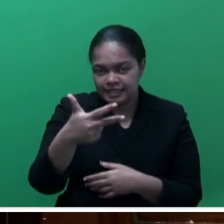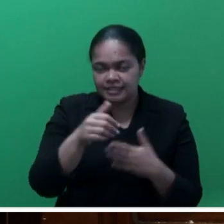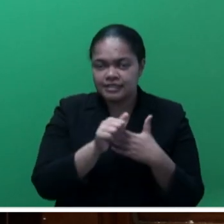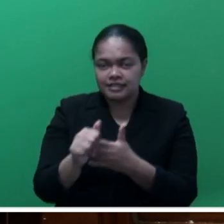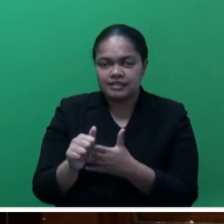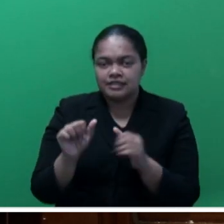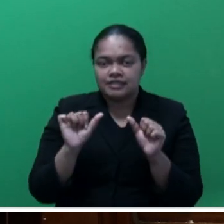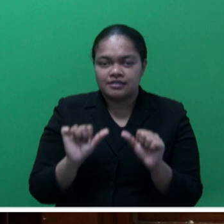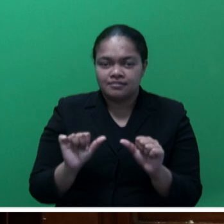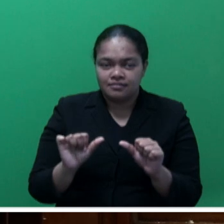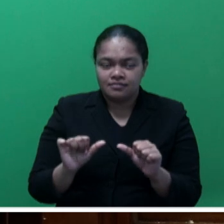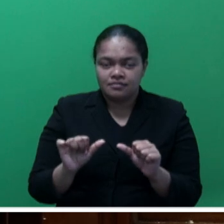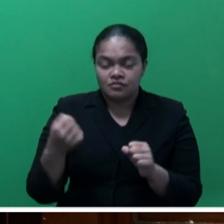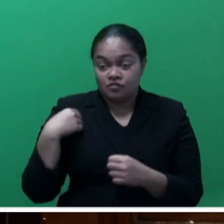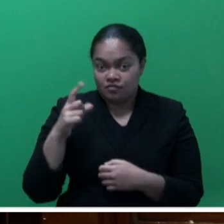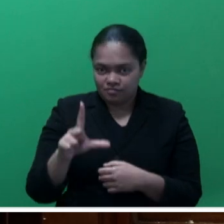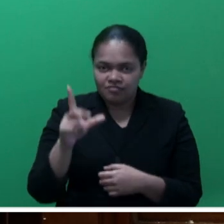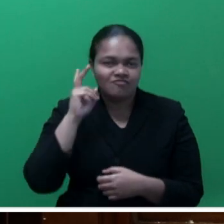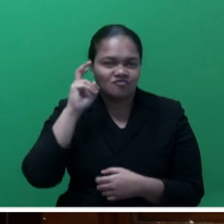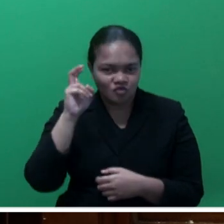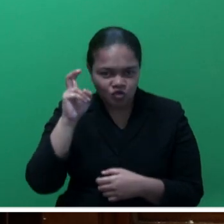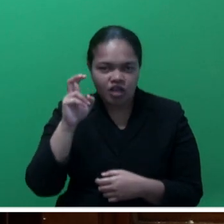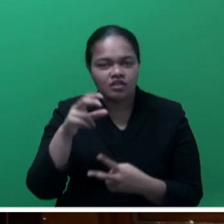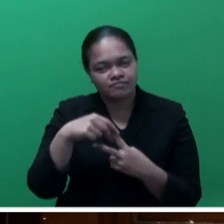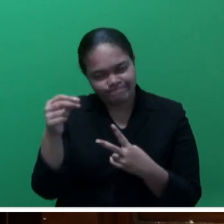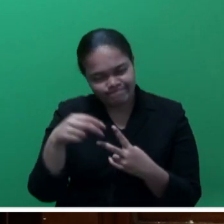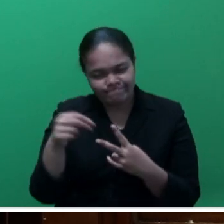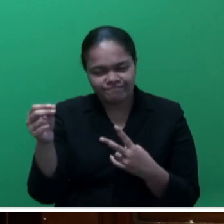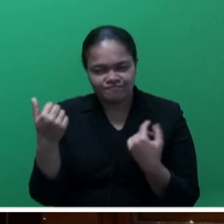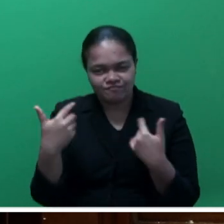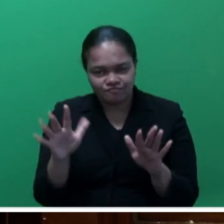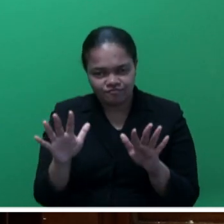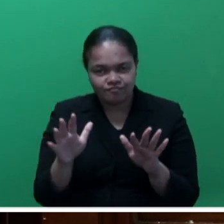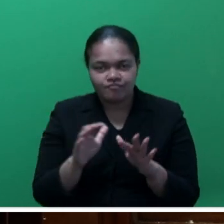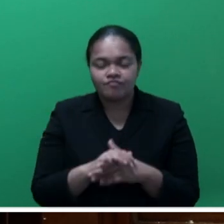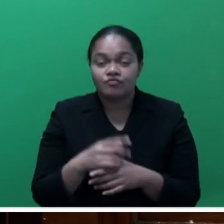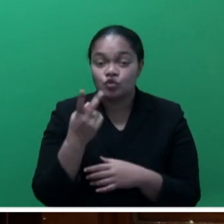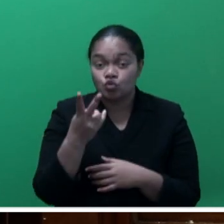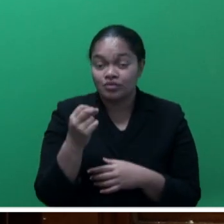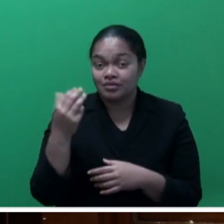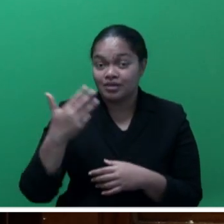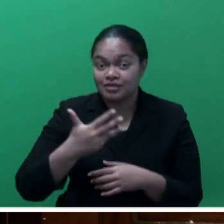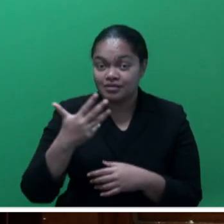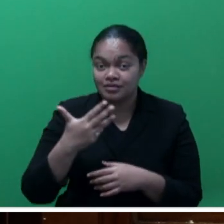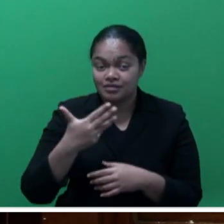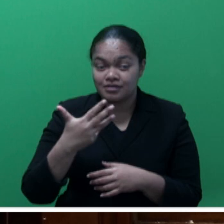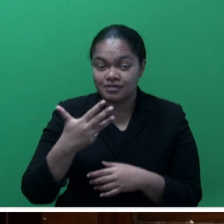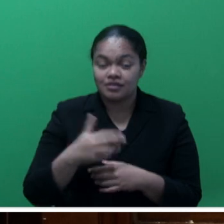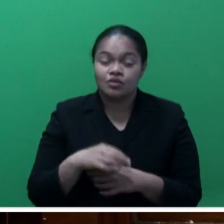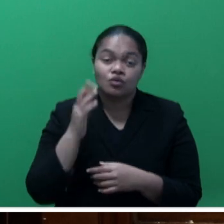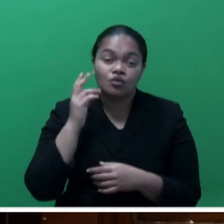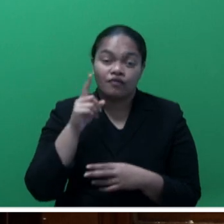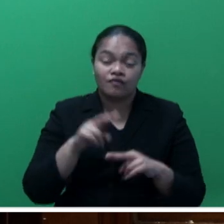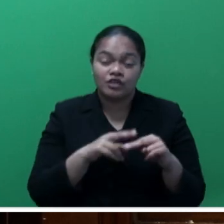officers have been trained and appointed. In 2019, during the Fiji